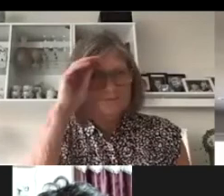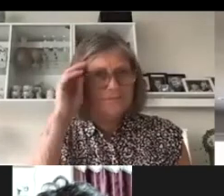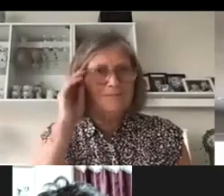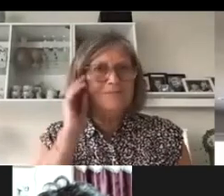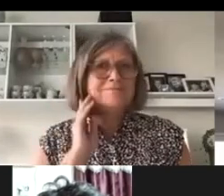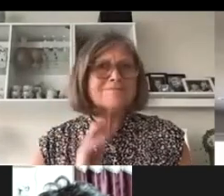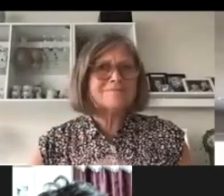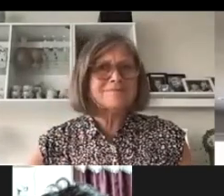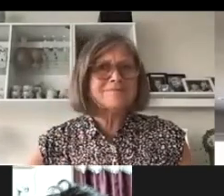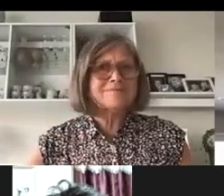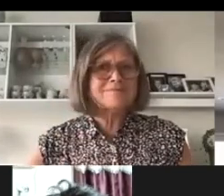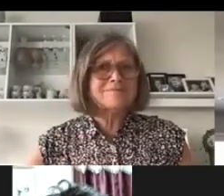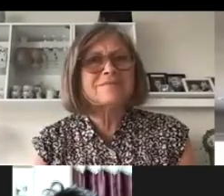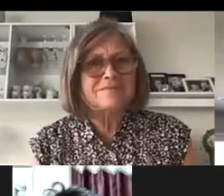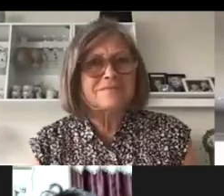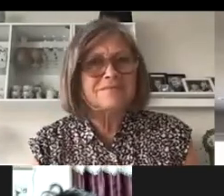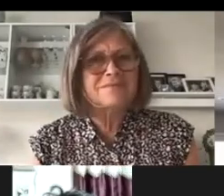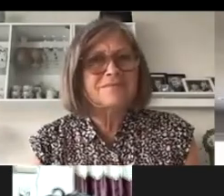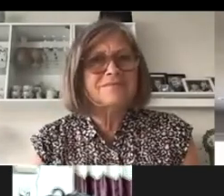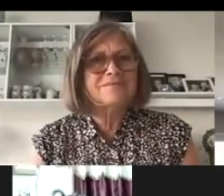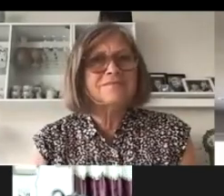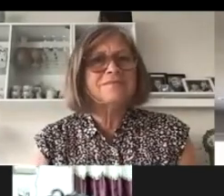a tough time.